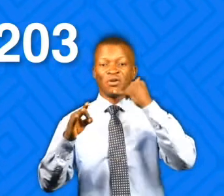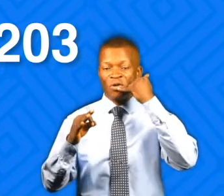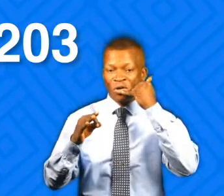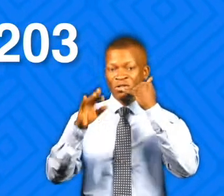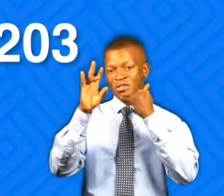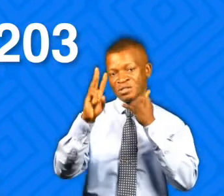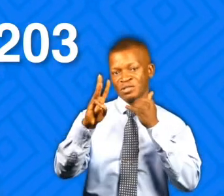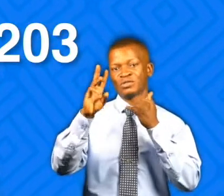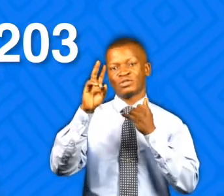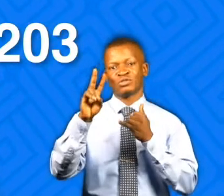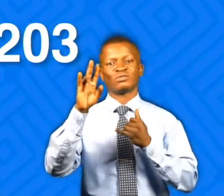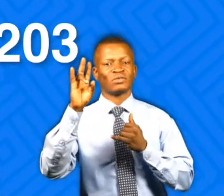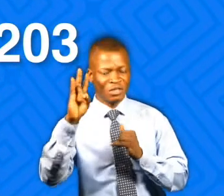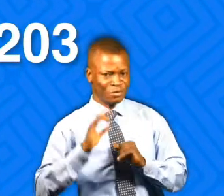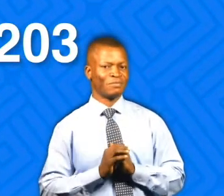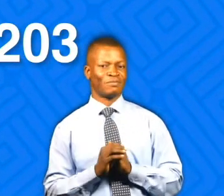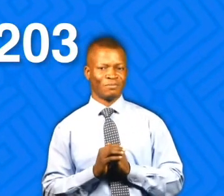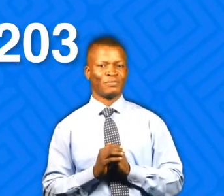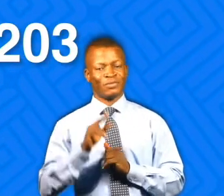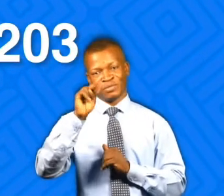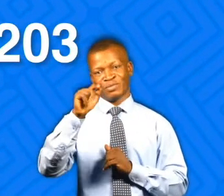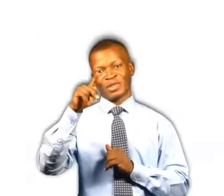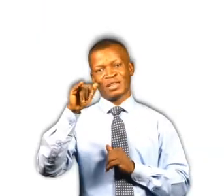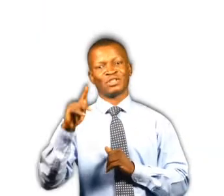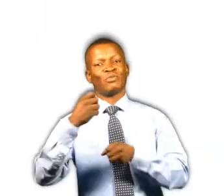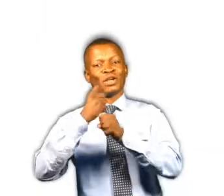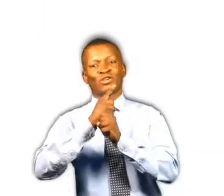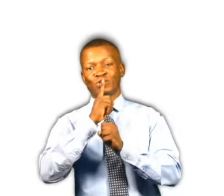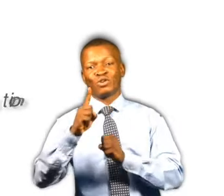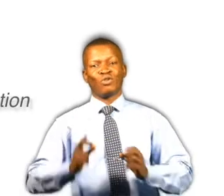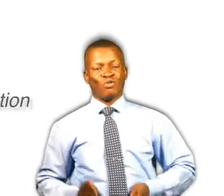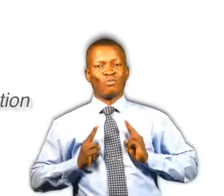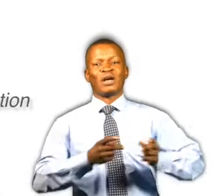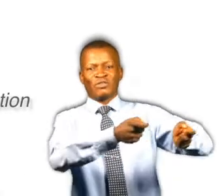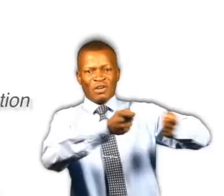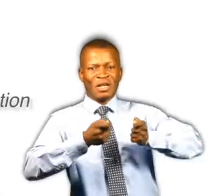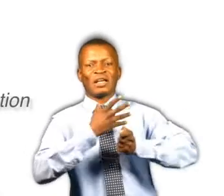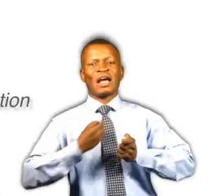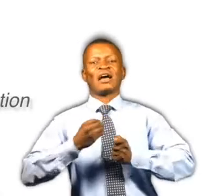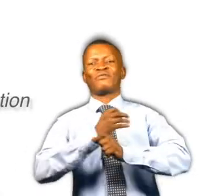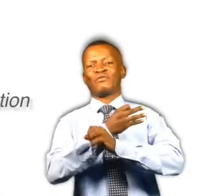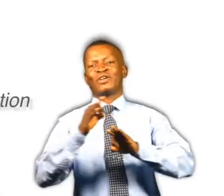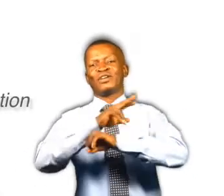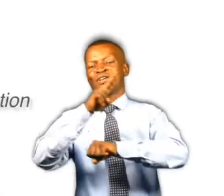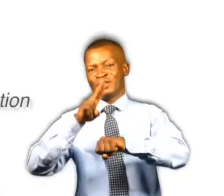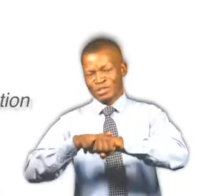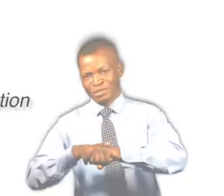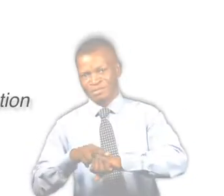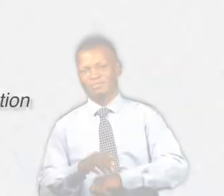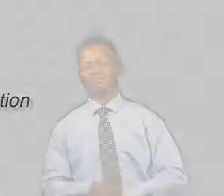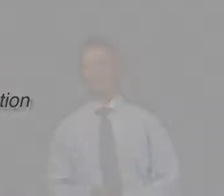000203 or the toll-free short code 627. NAPTIP. Ensuring a human trafficking and violence-free